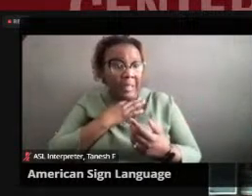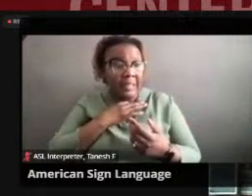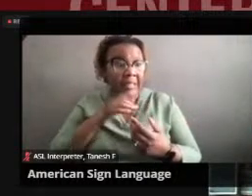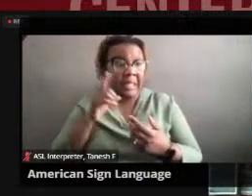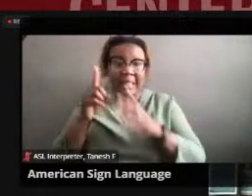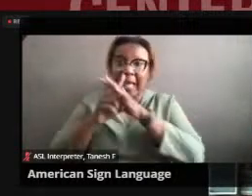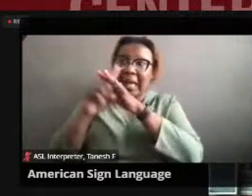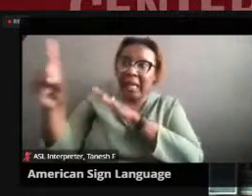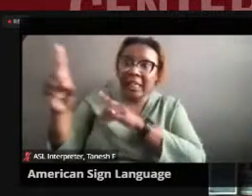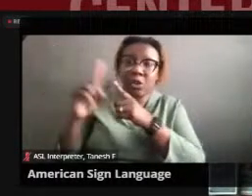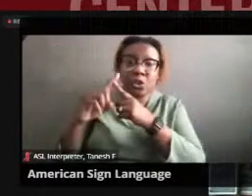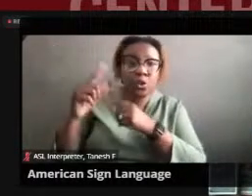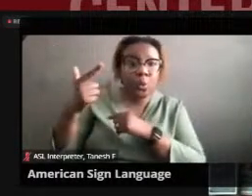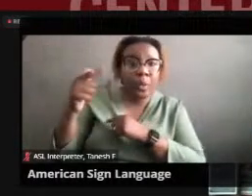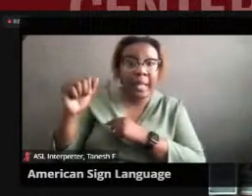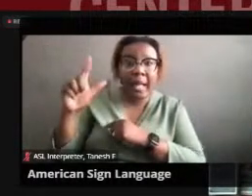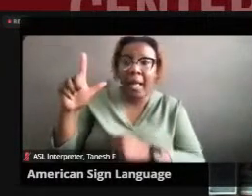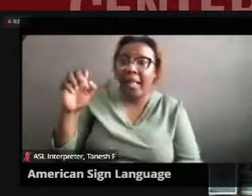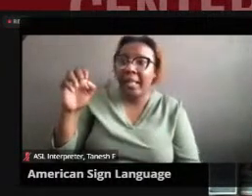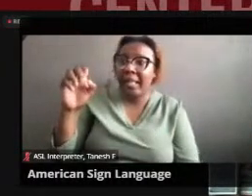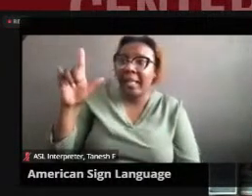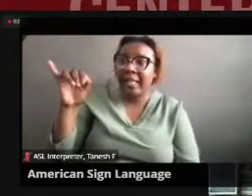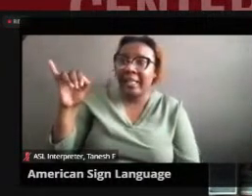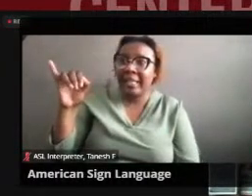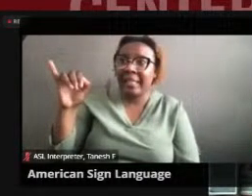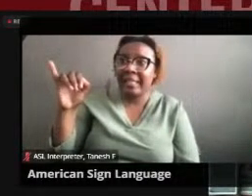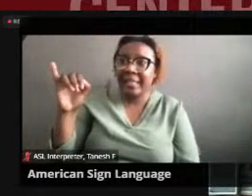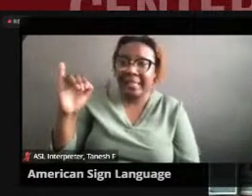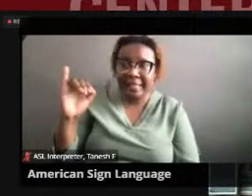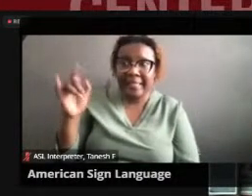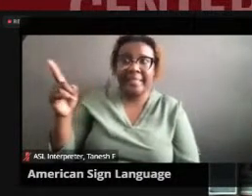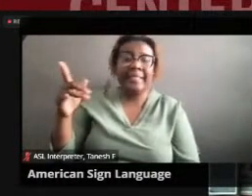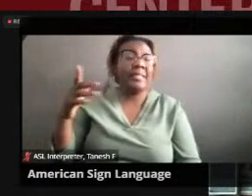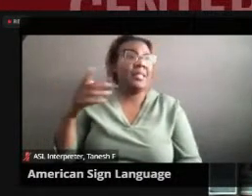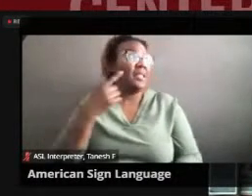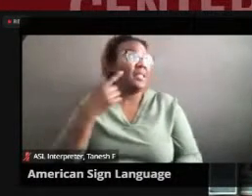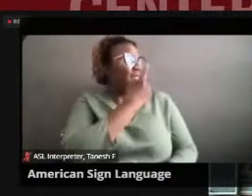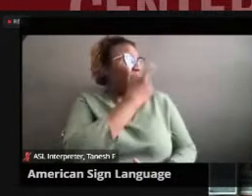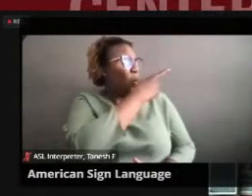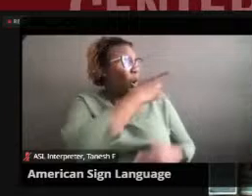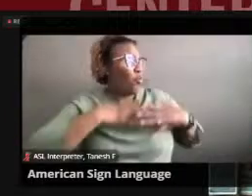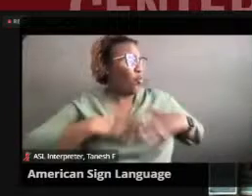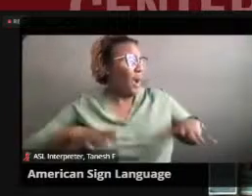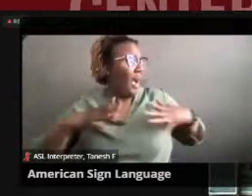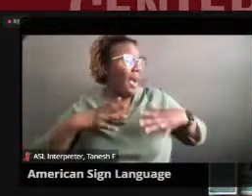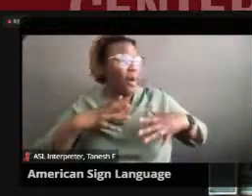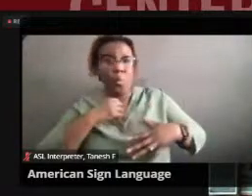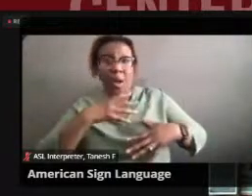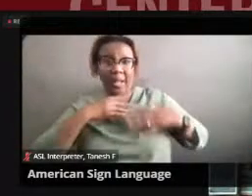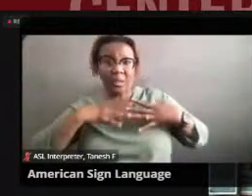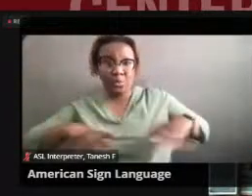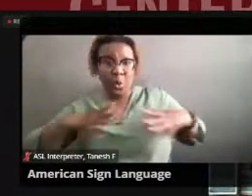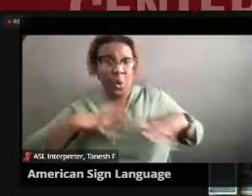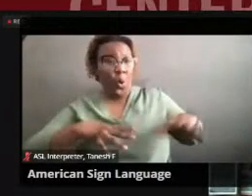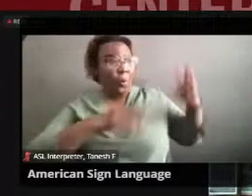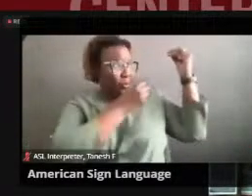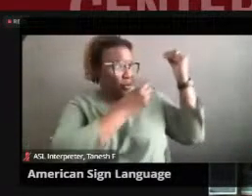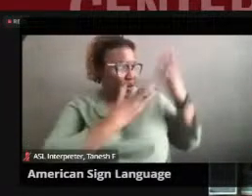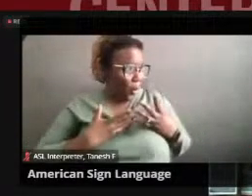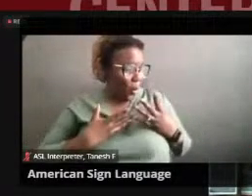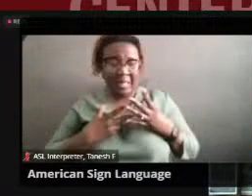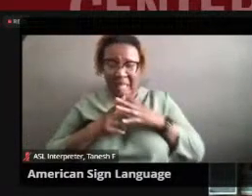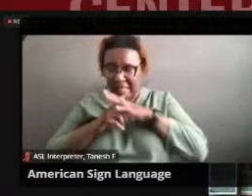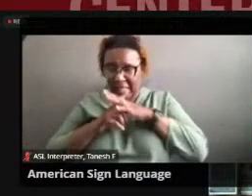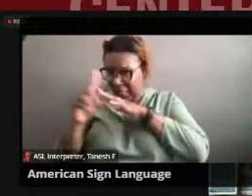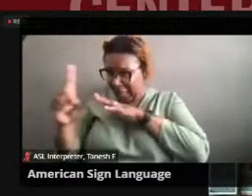Did they go on to Galilee as the one dressed in a white robe told them that Jesus did? Did they